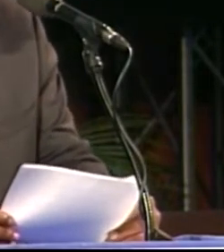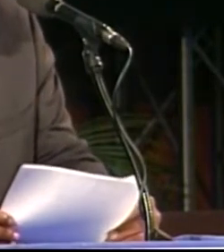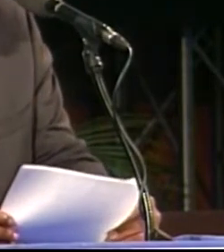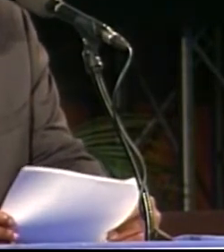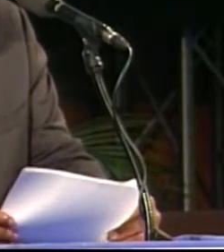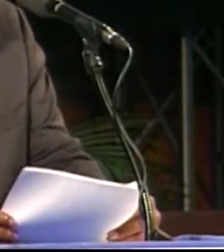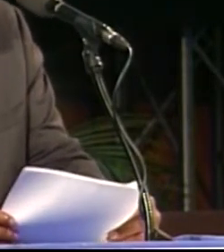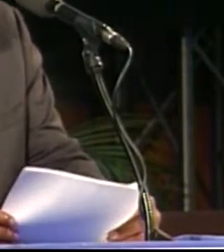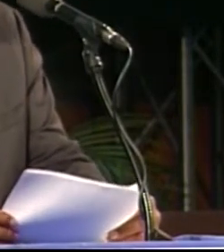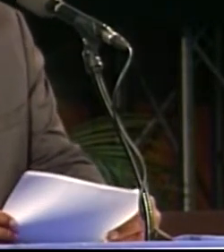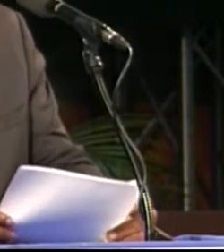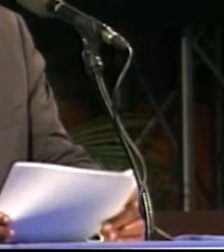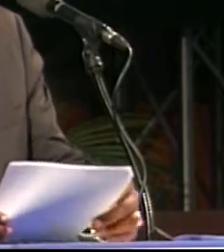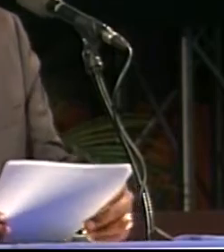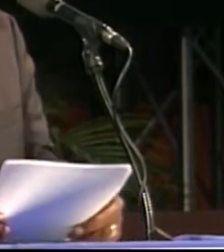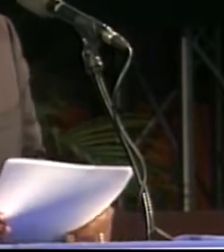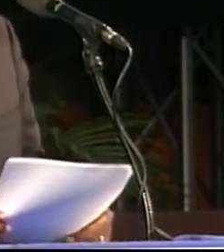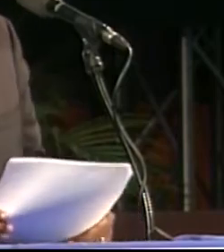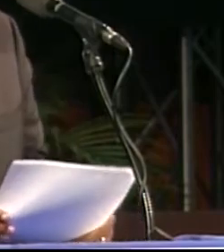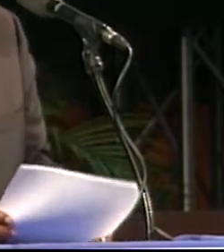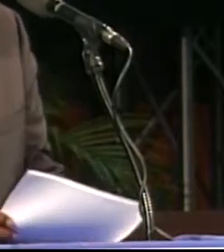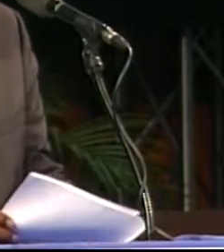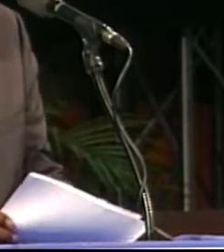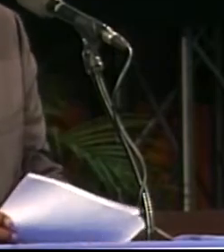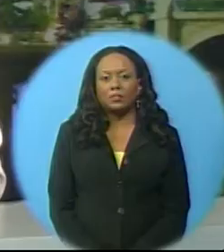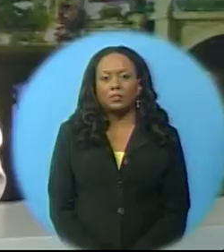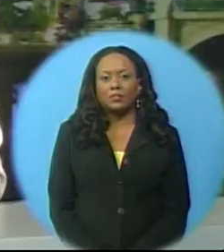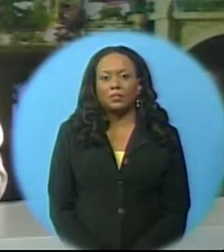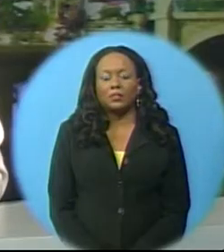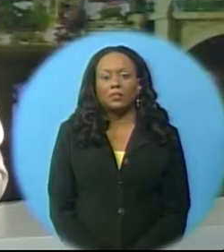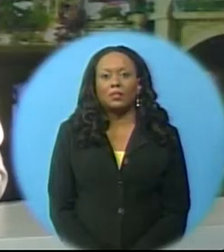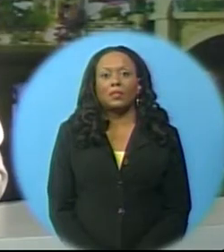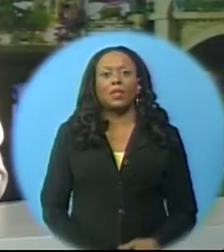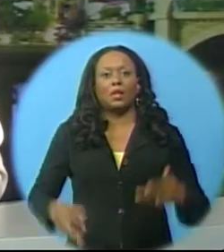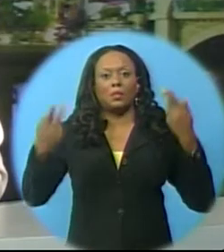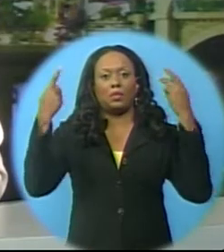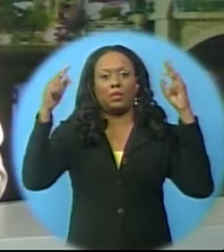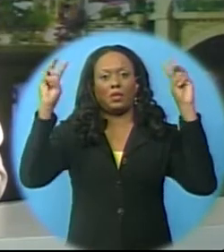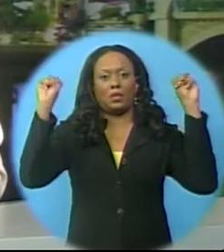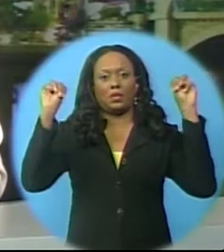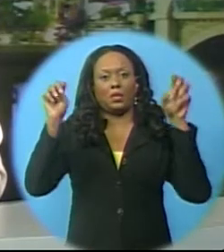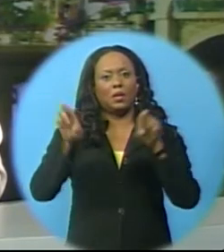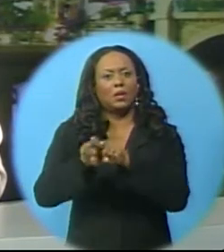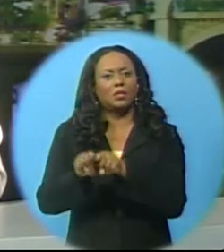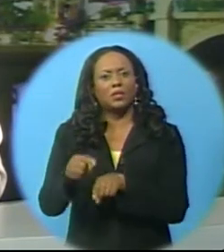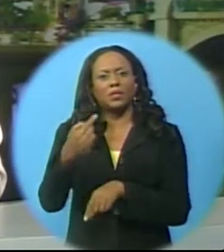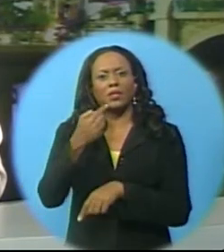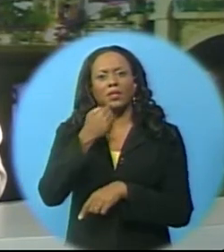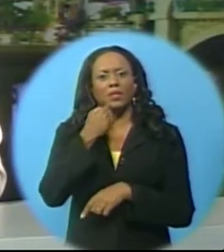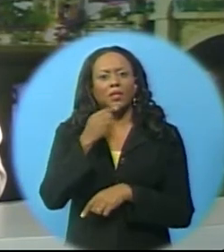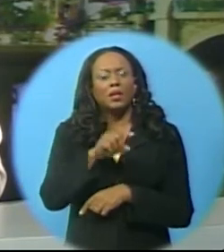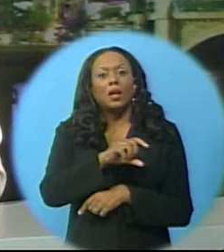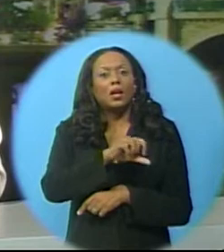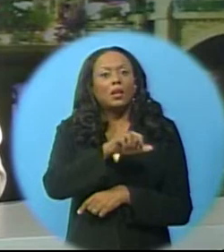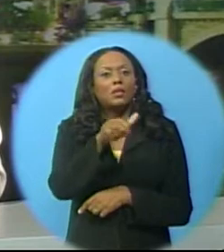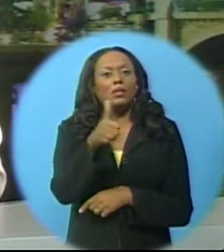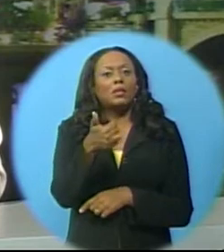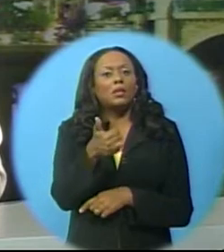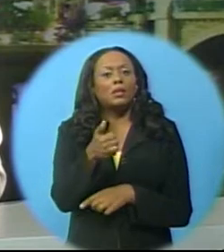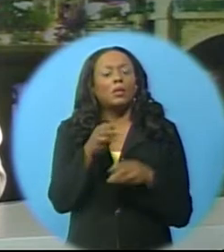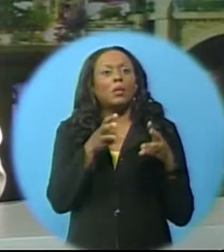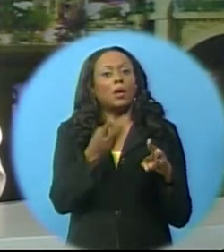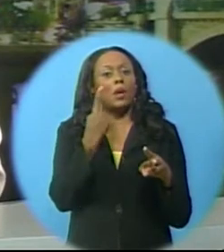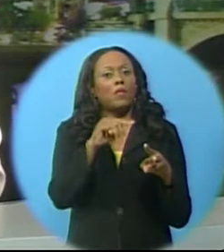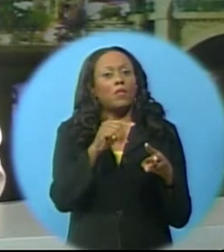advantages for our international business sector meanwhile the prime minister also says another area ripe for